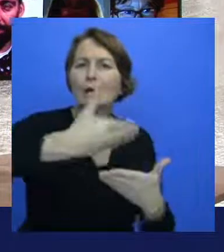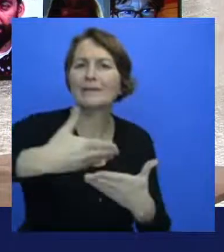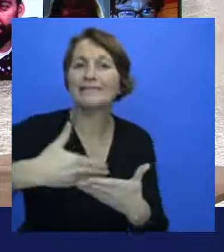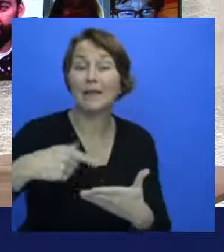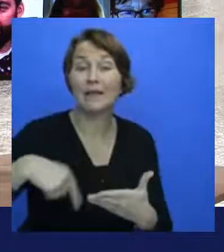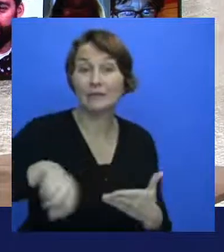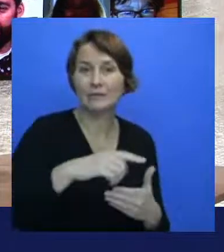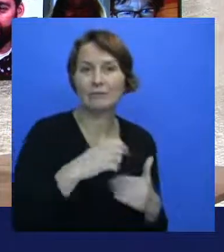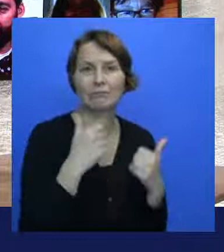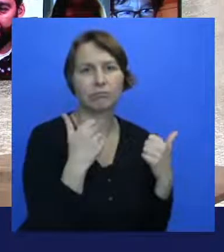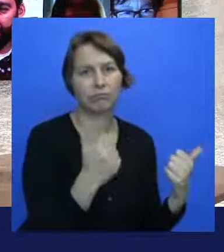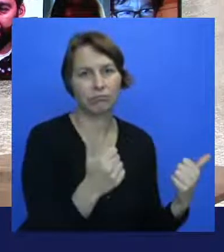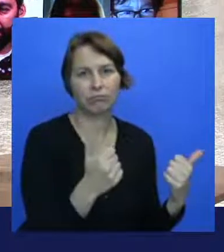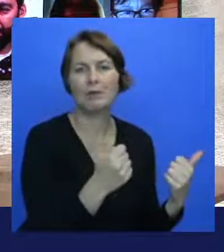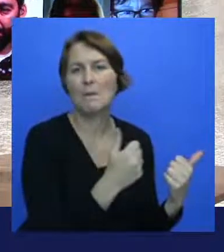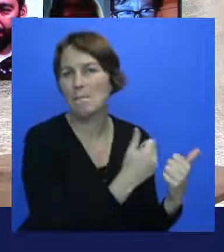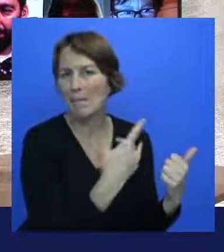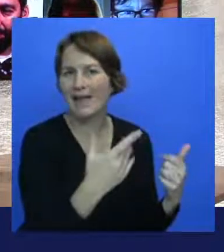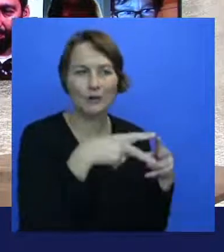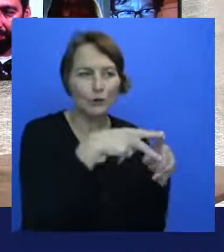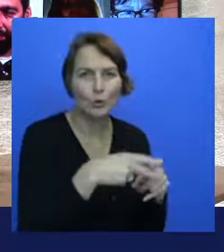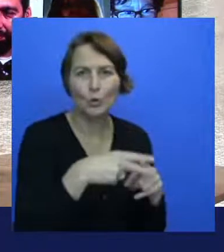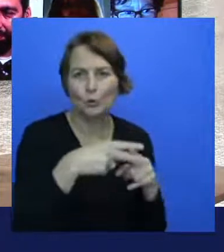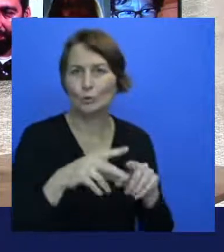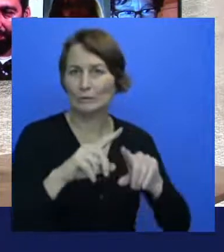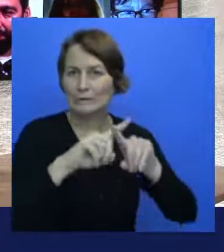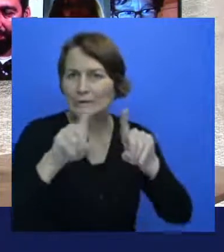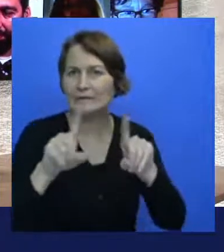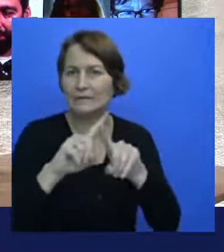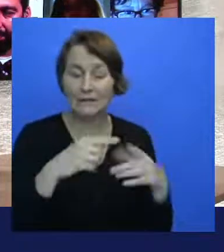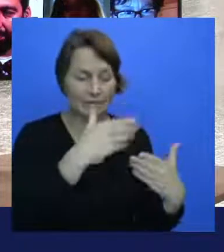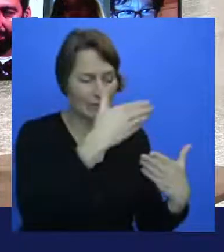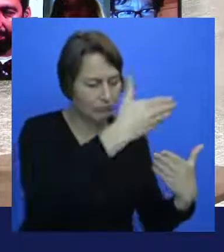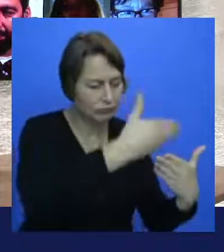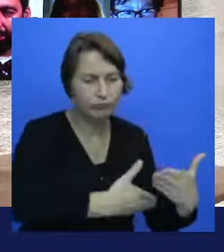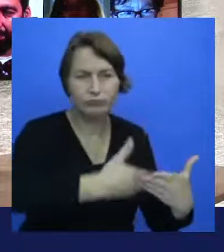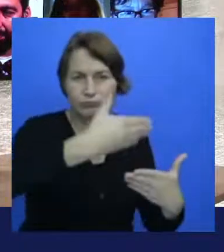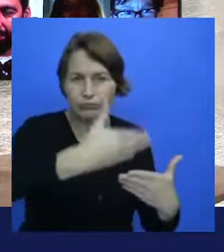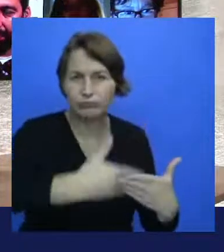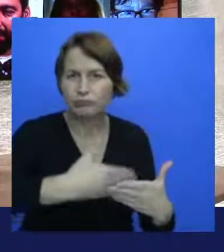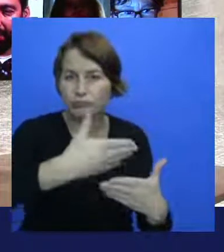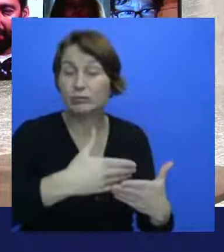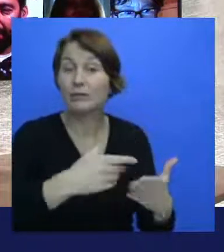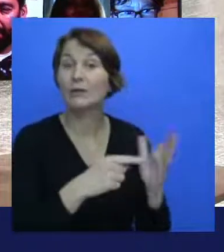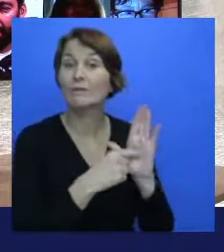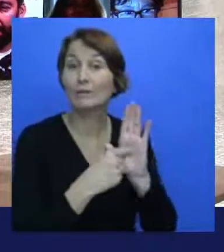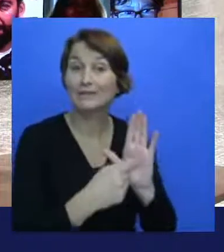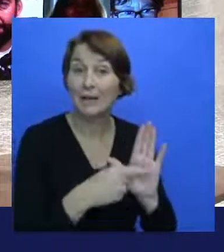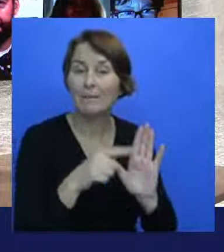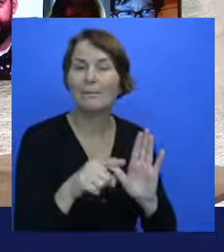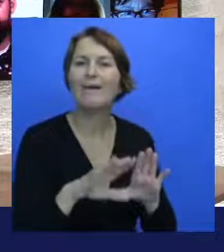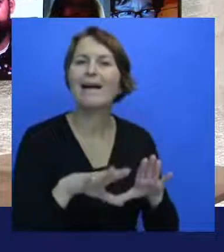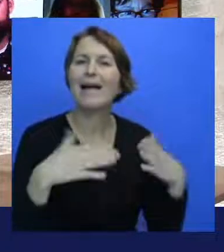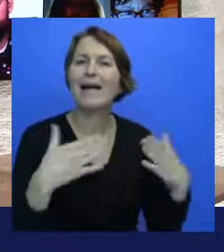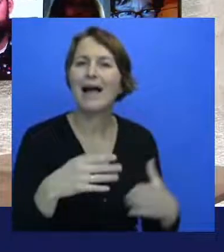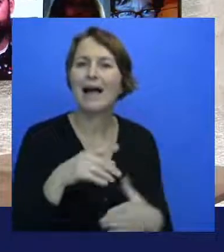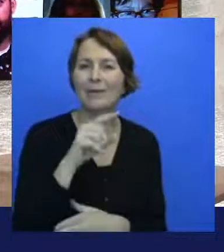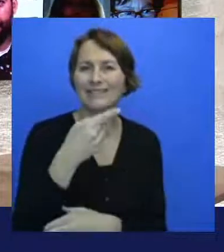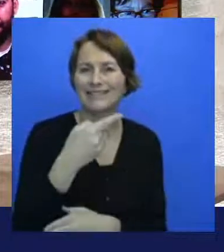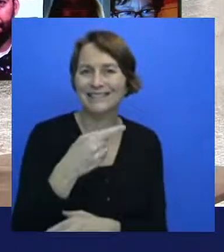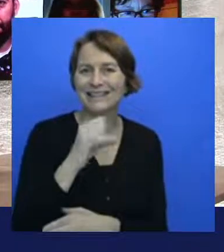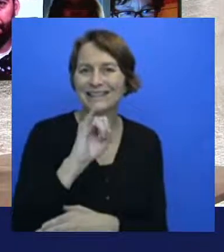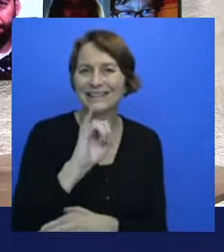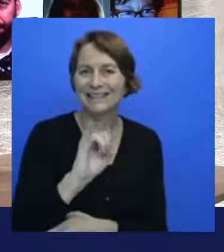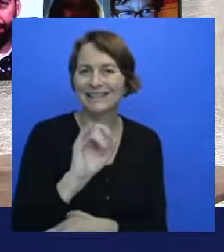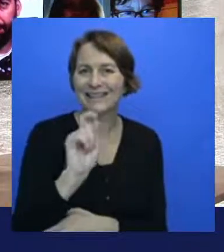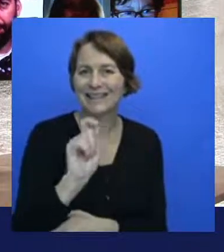It has examples, also some samples in GitHub, right, with